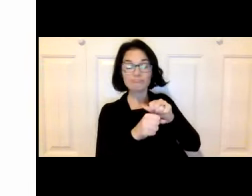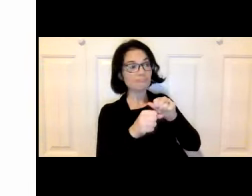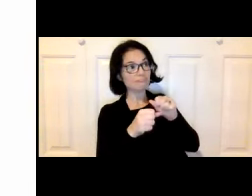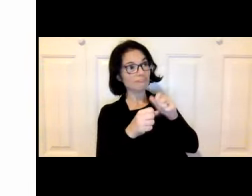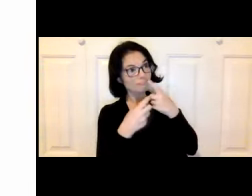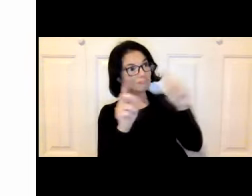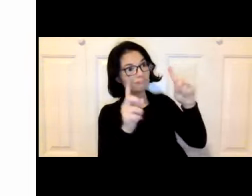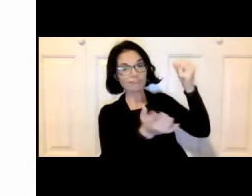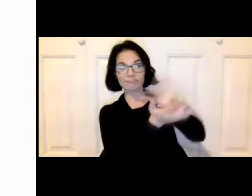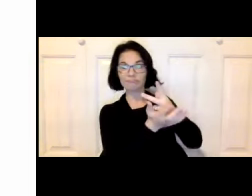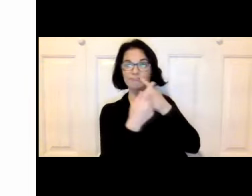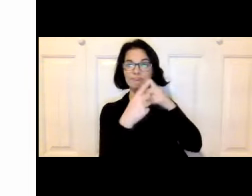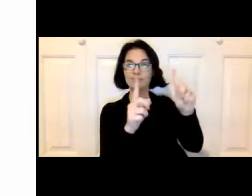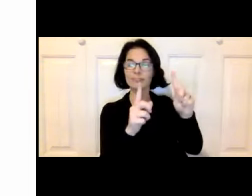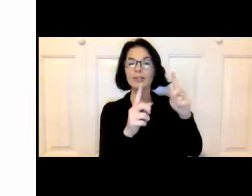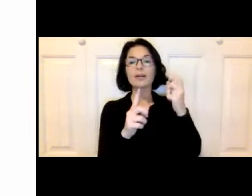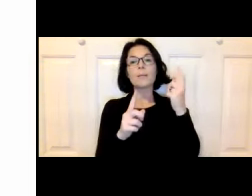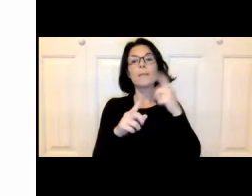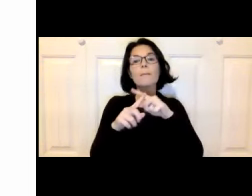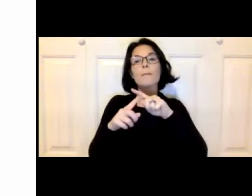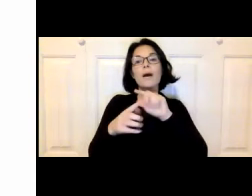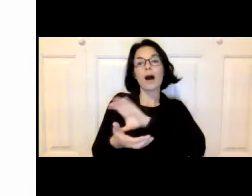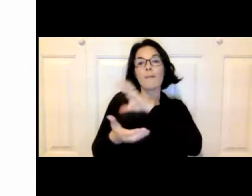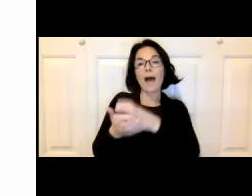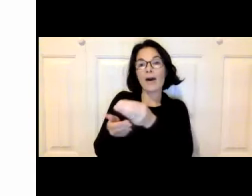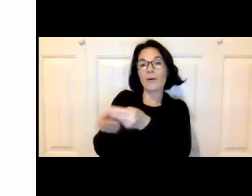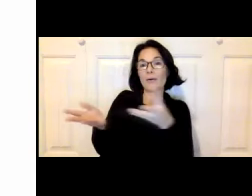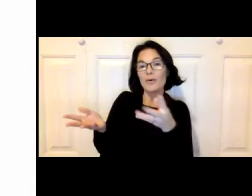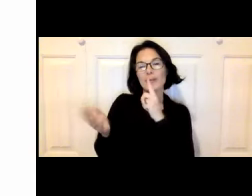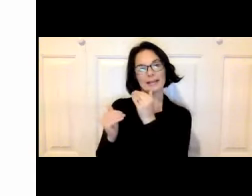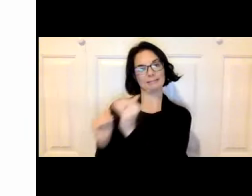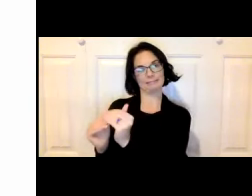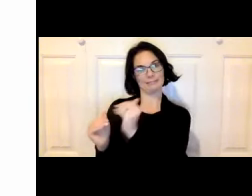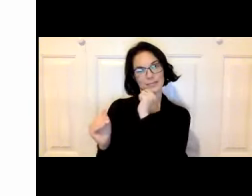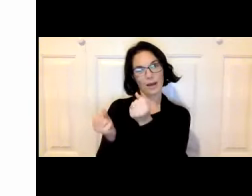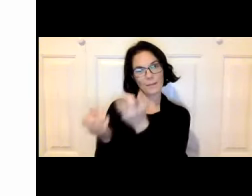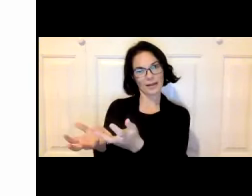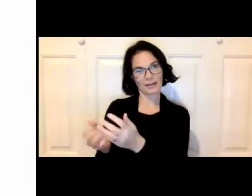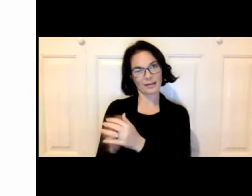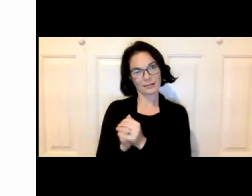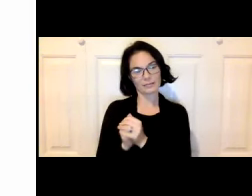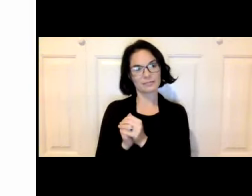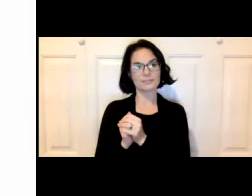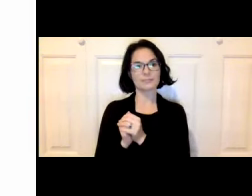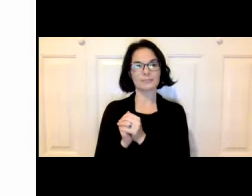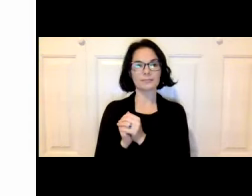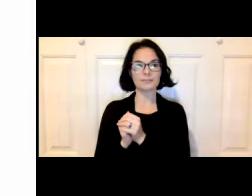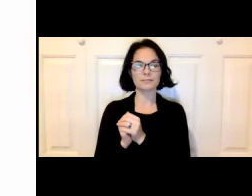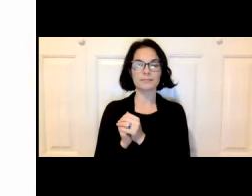study vaccine, the supply will be very, very, very limited. And so